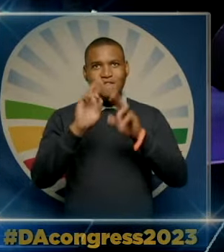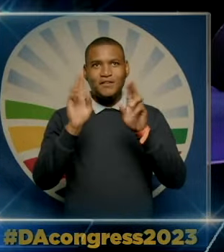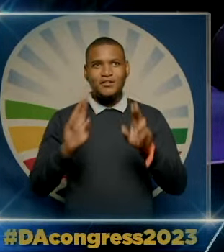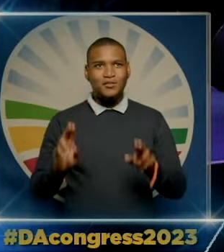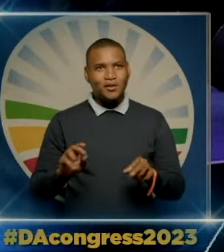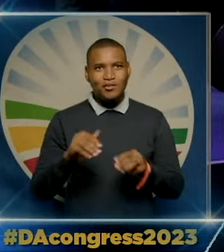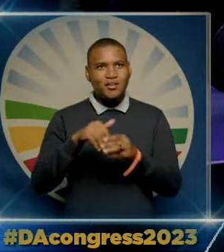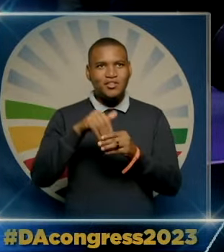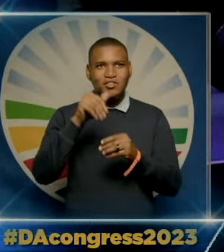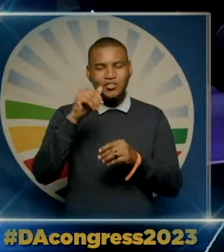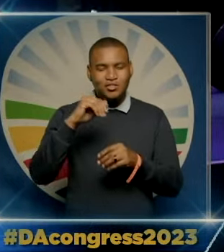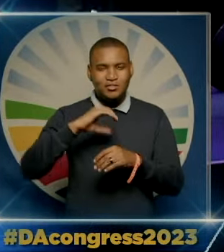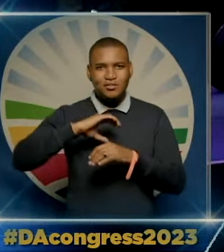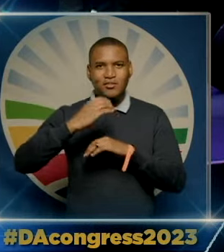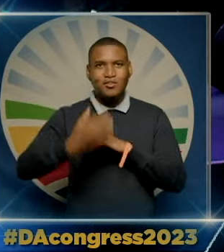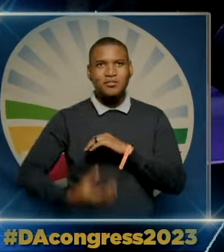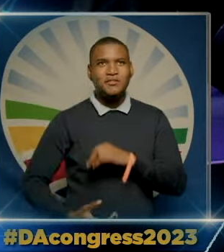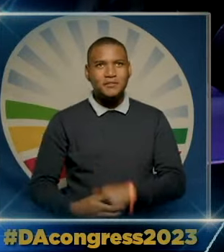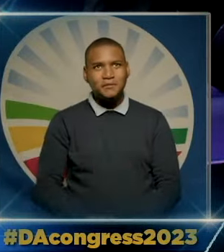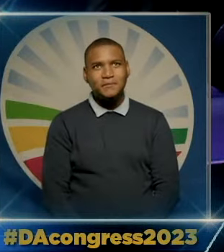Congress!